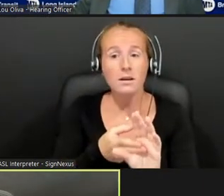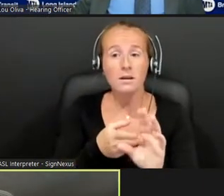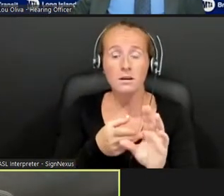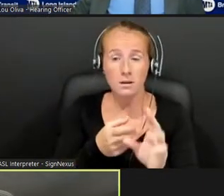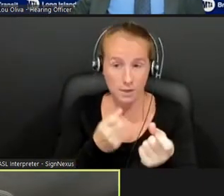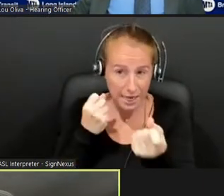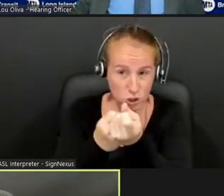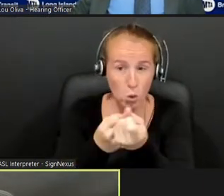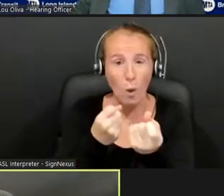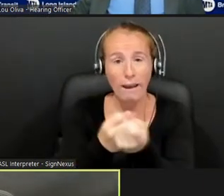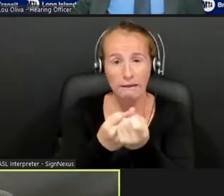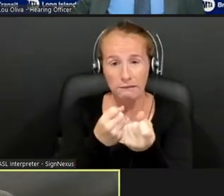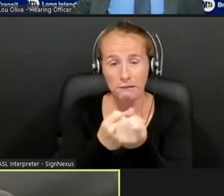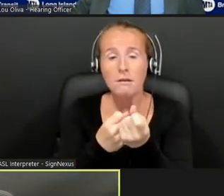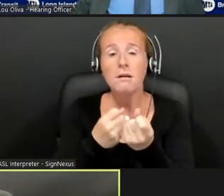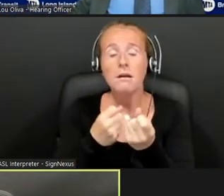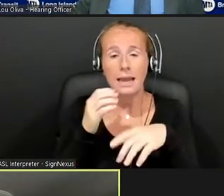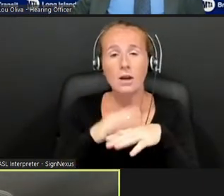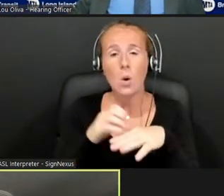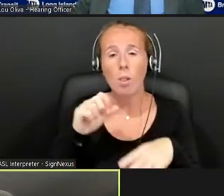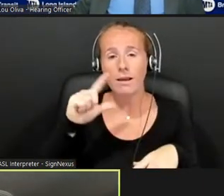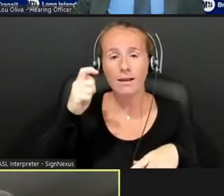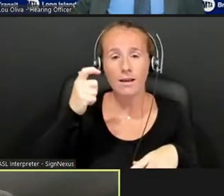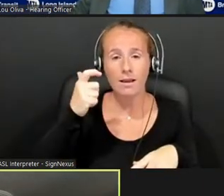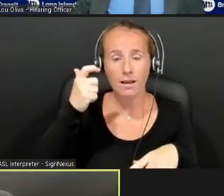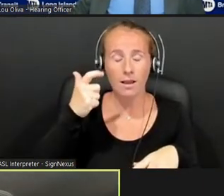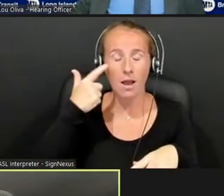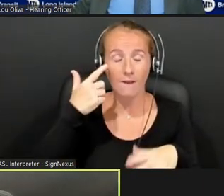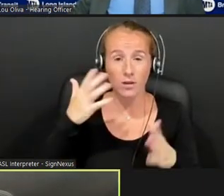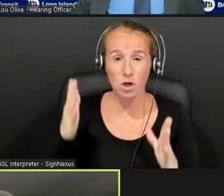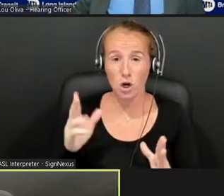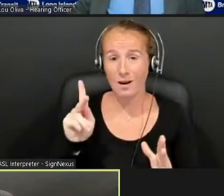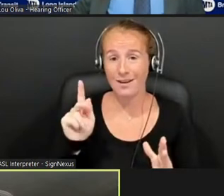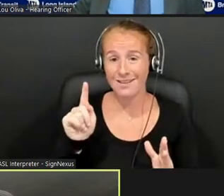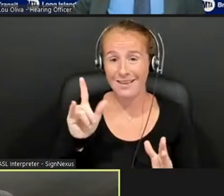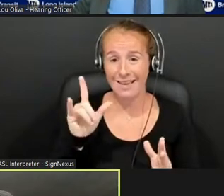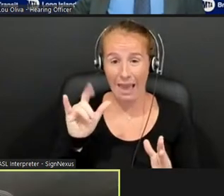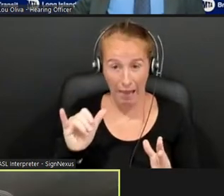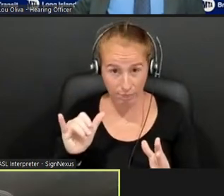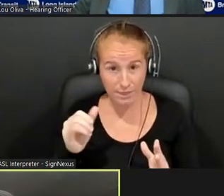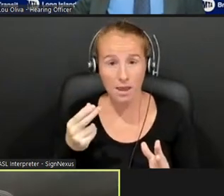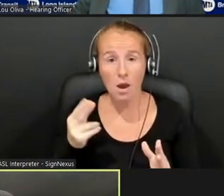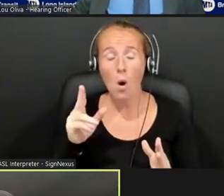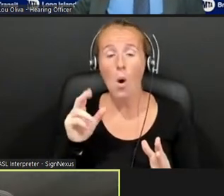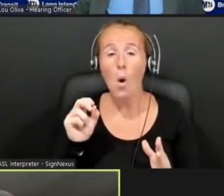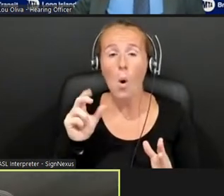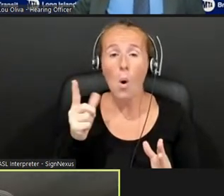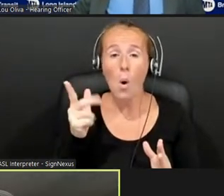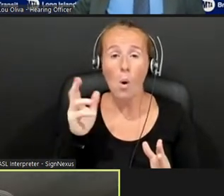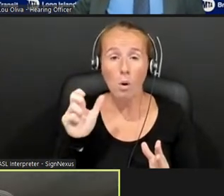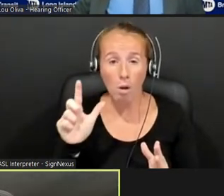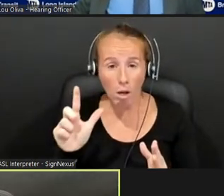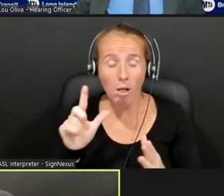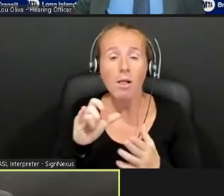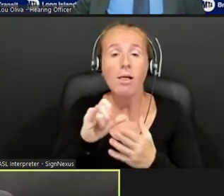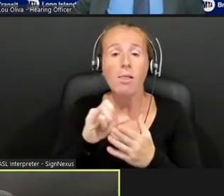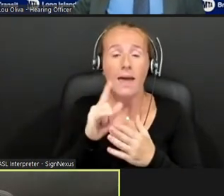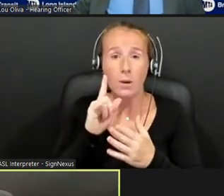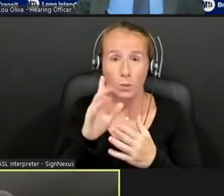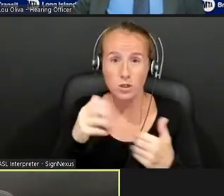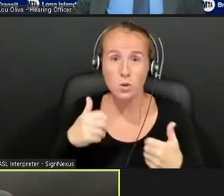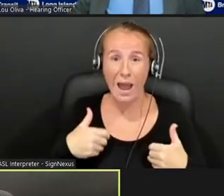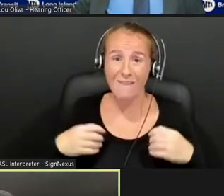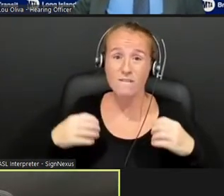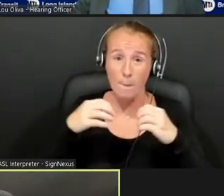Alliance in calling upon Governor Kathy Hogle and the MTA to not only Implement additional mitigation measures but to commit to a